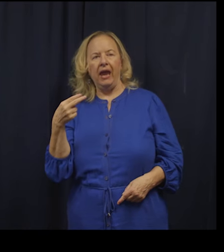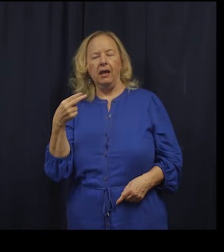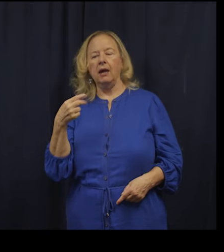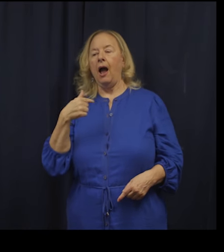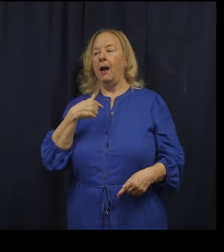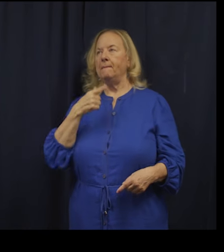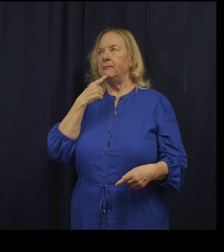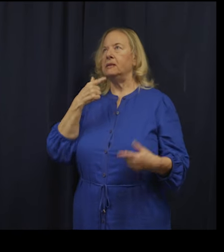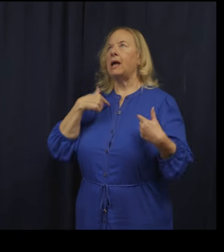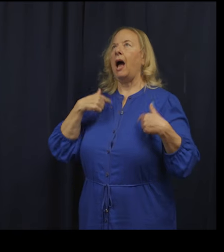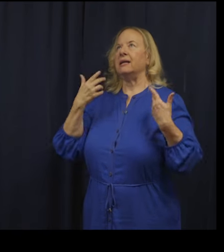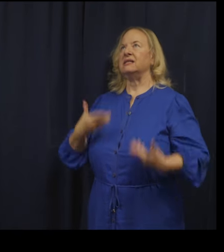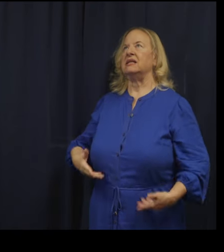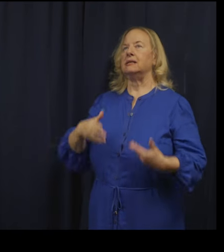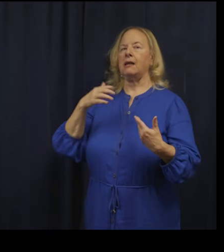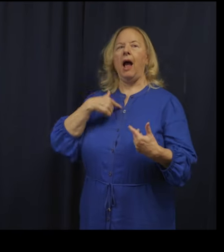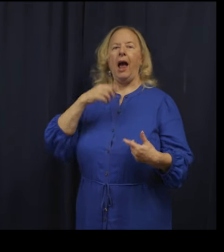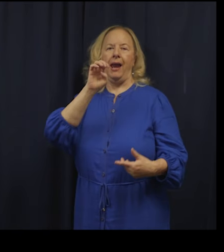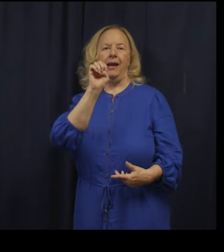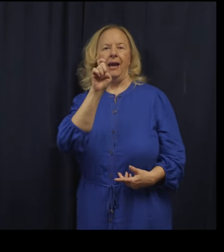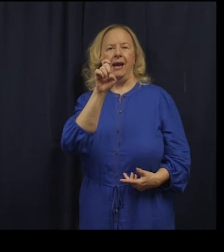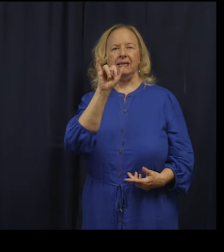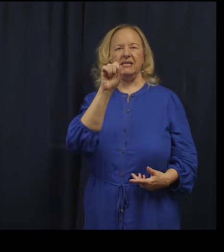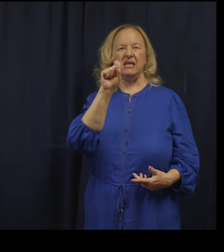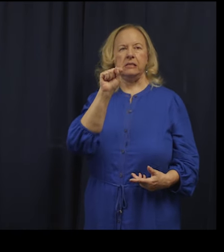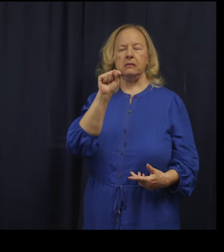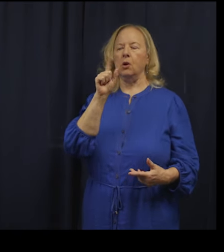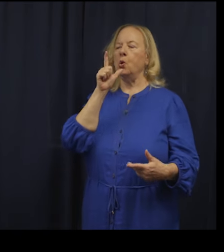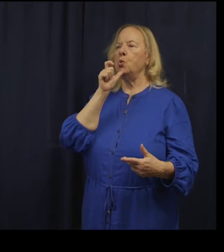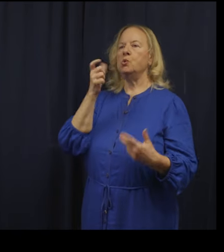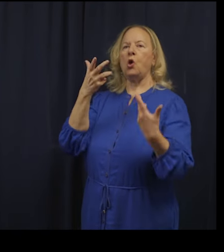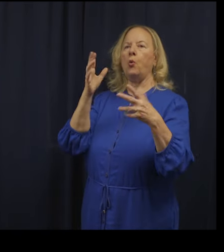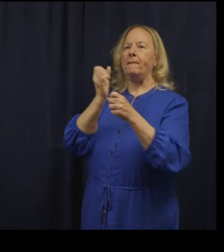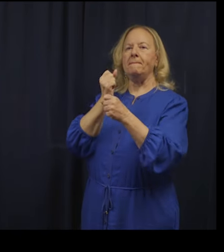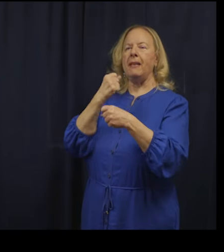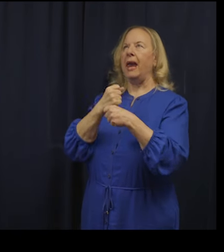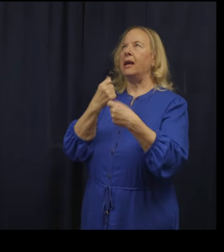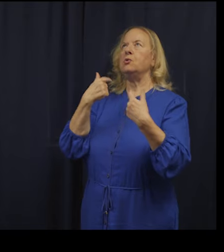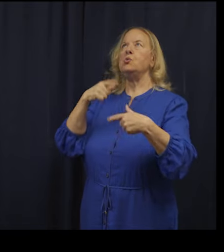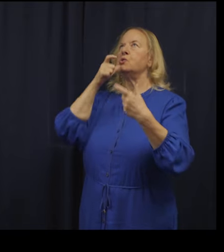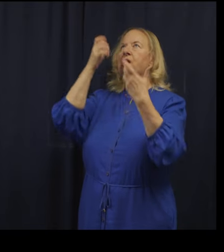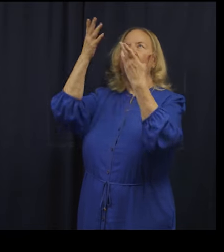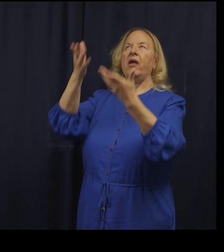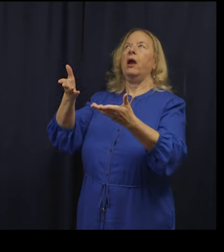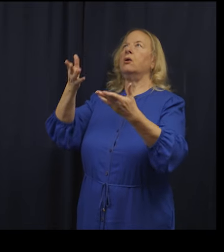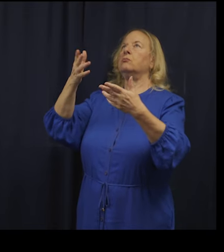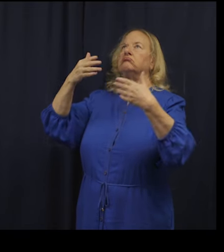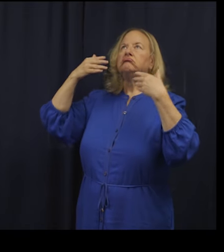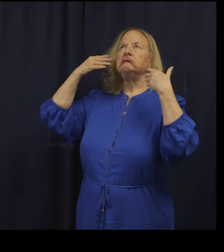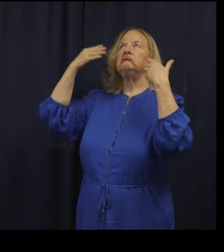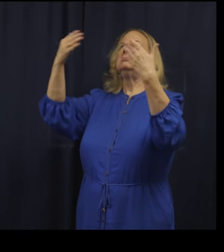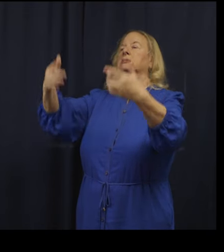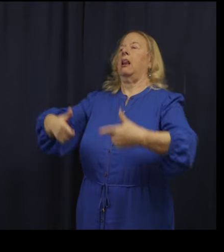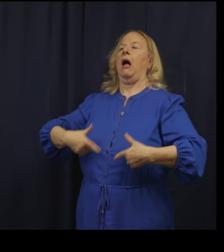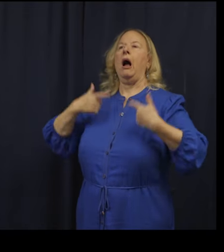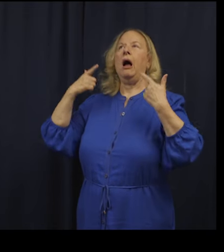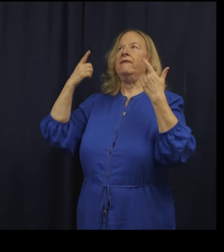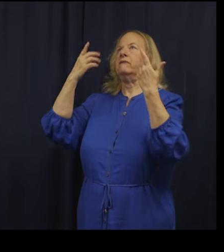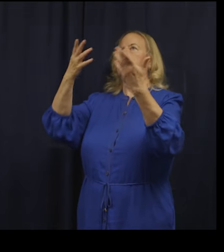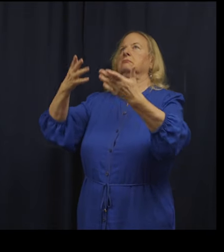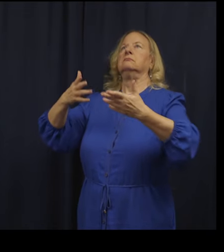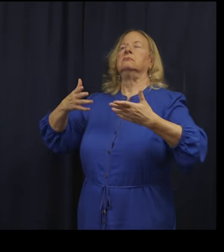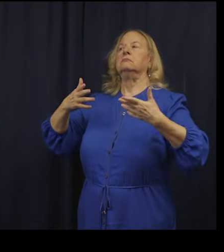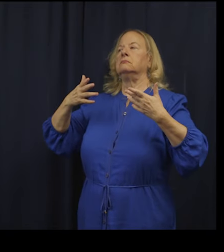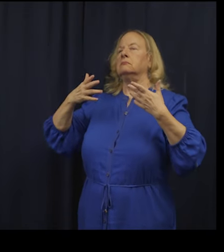says, I exist. So the first thing we do is call upon the one who has always existed, who still exists and will exist in